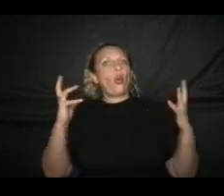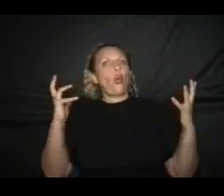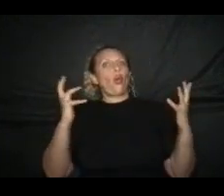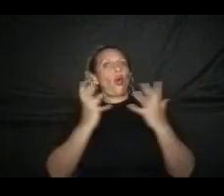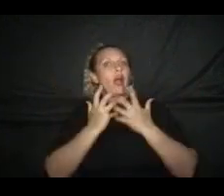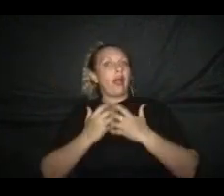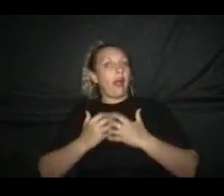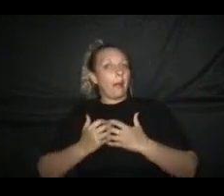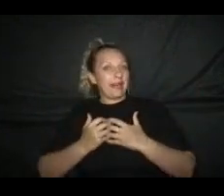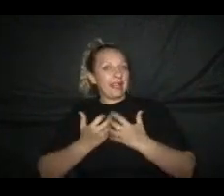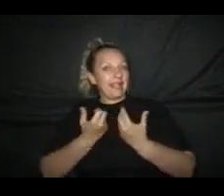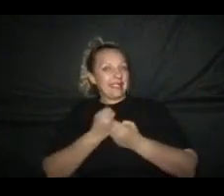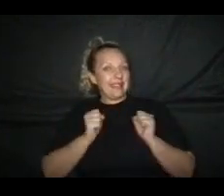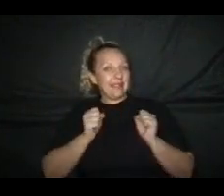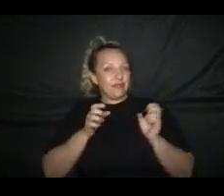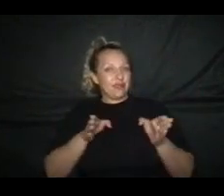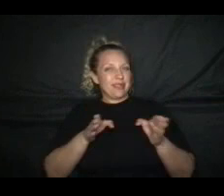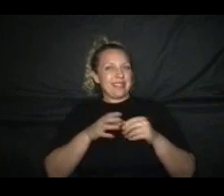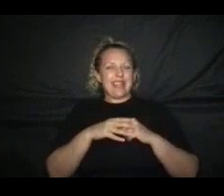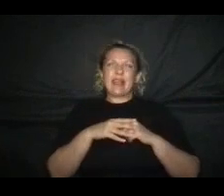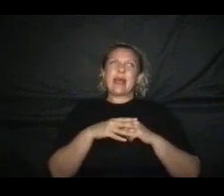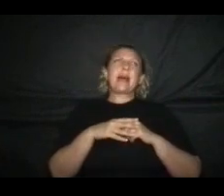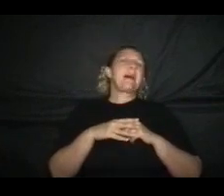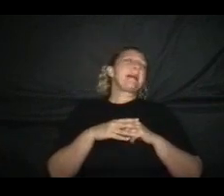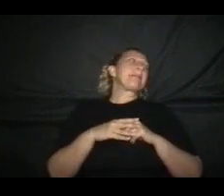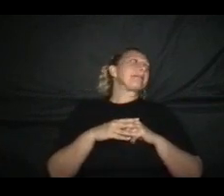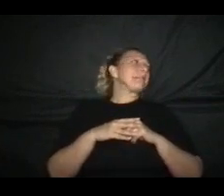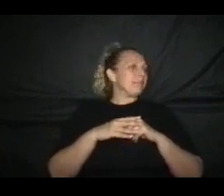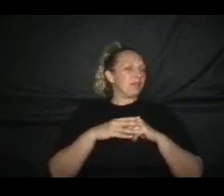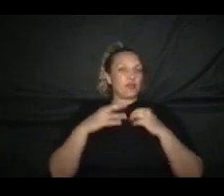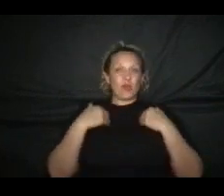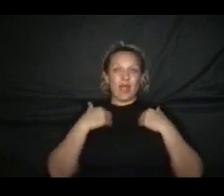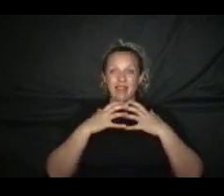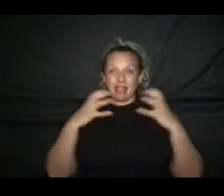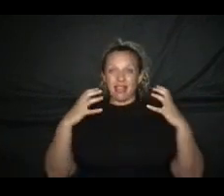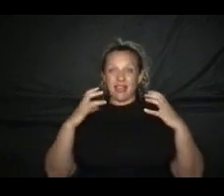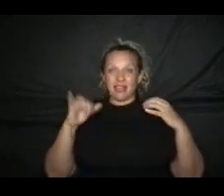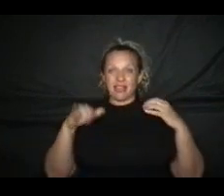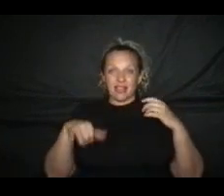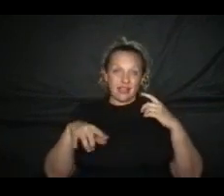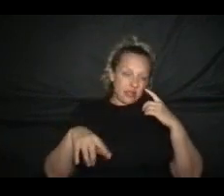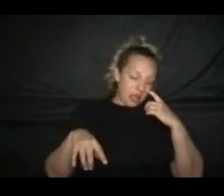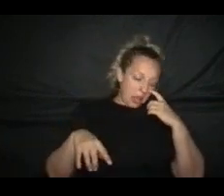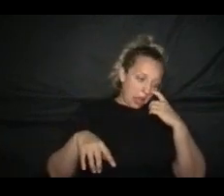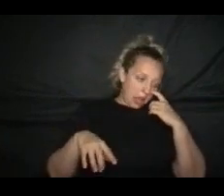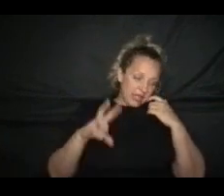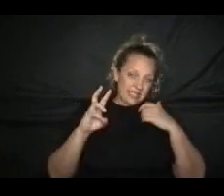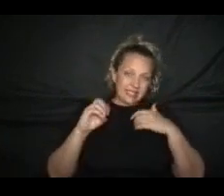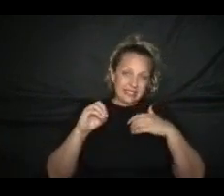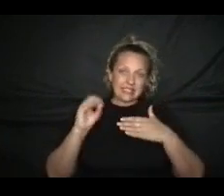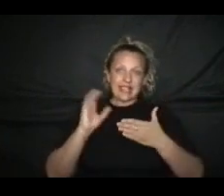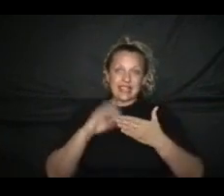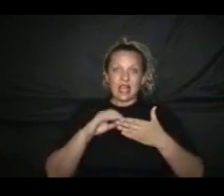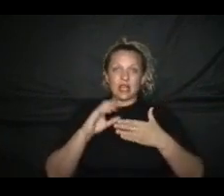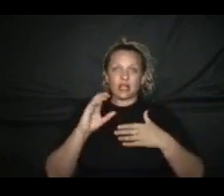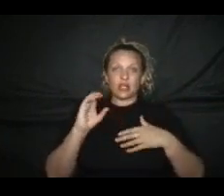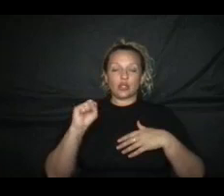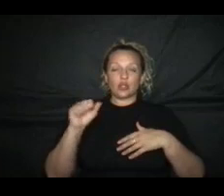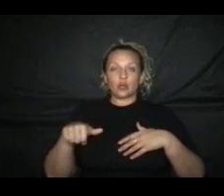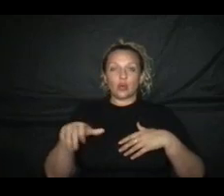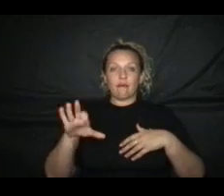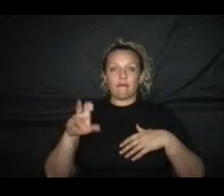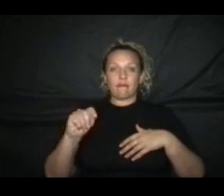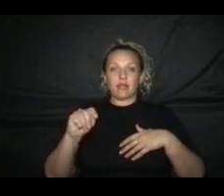streets. I mean, if you have a lot that's 60,000 square feet and you let a